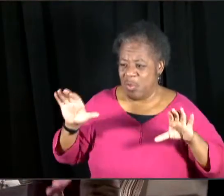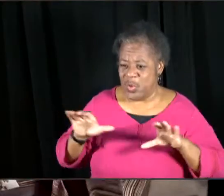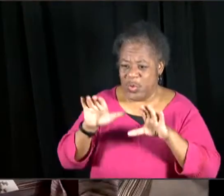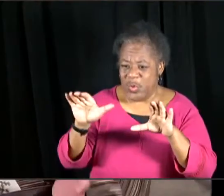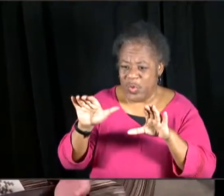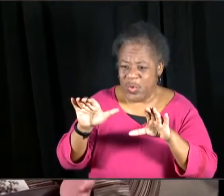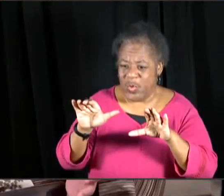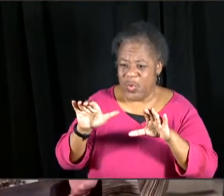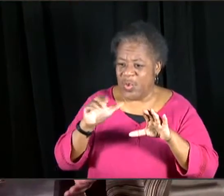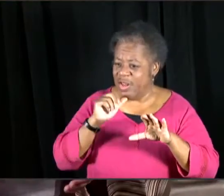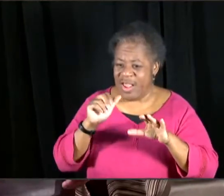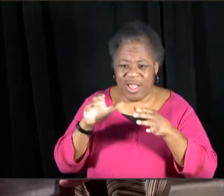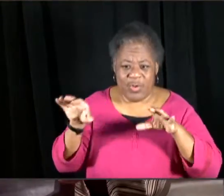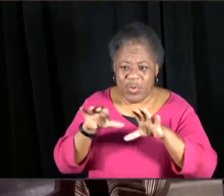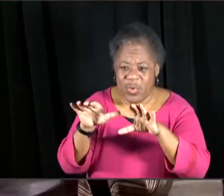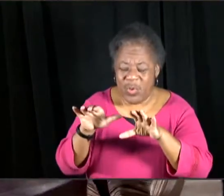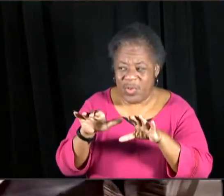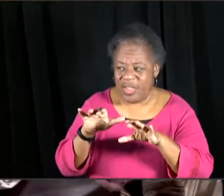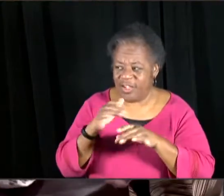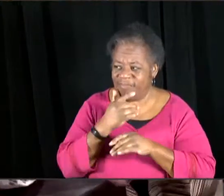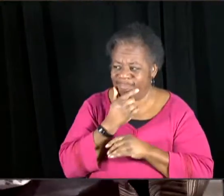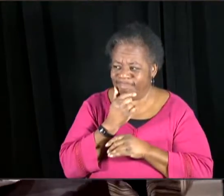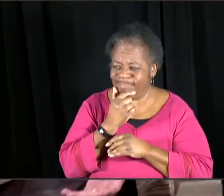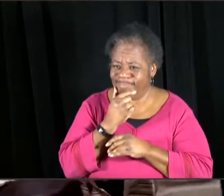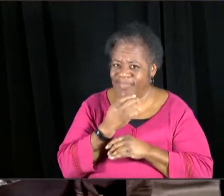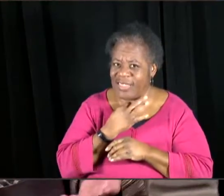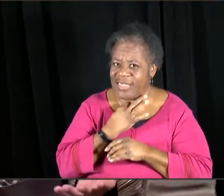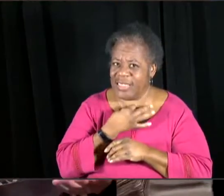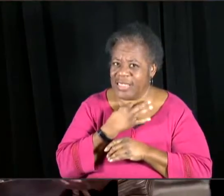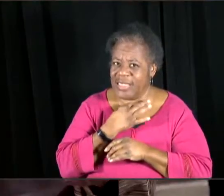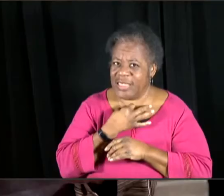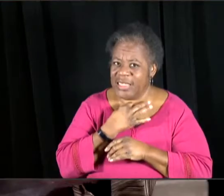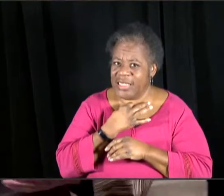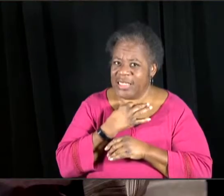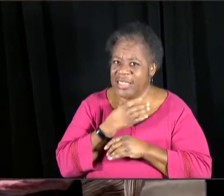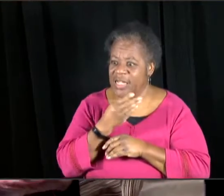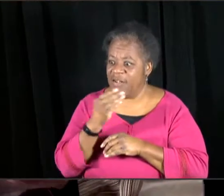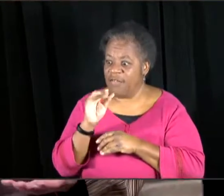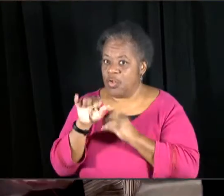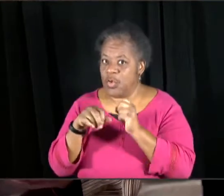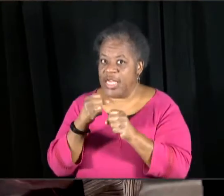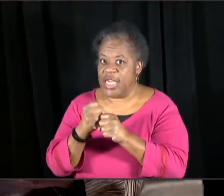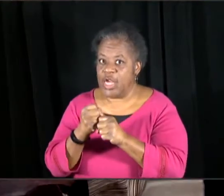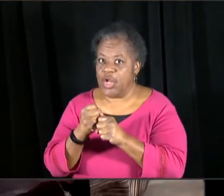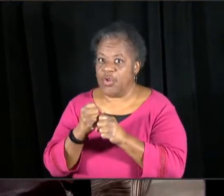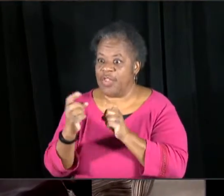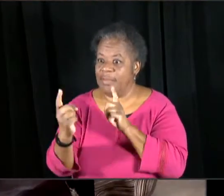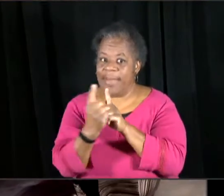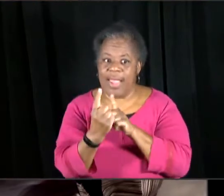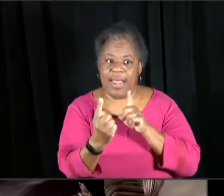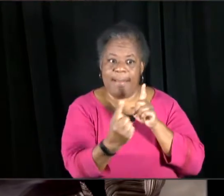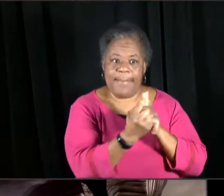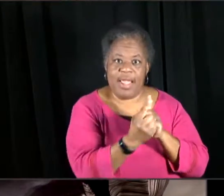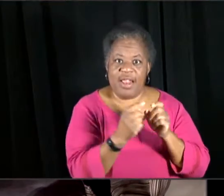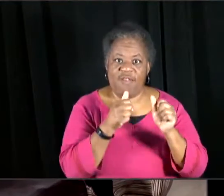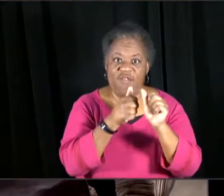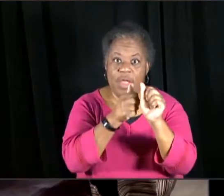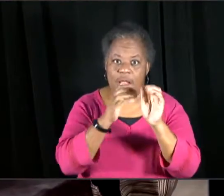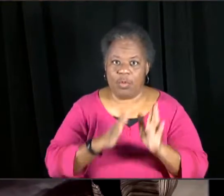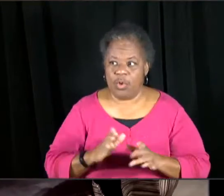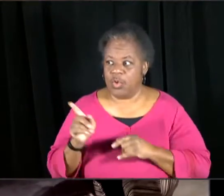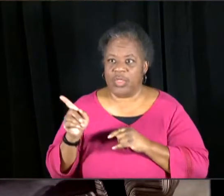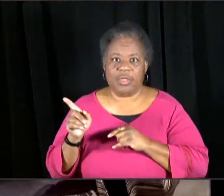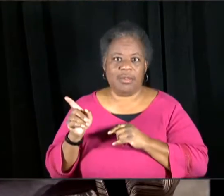became difficult to ignore. As over the years, I had several encounters with his followers and his critics.